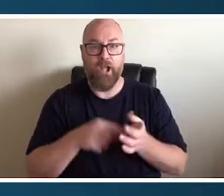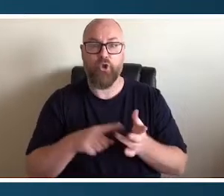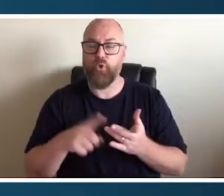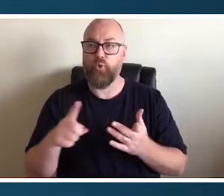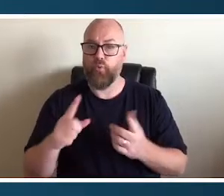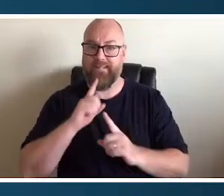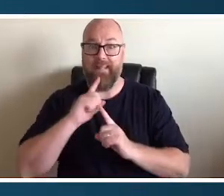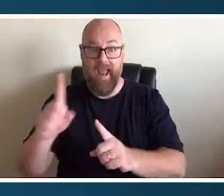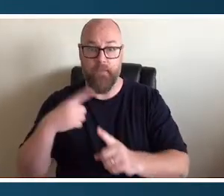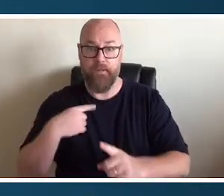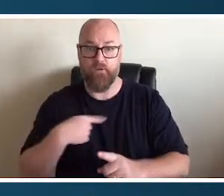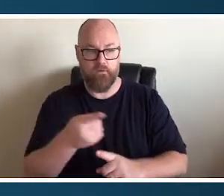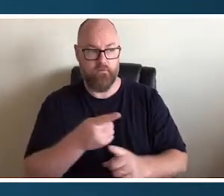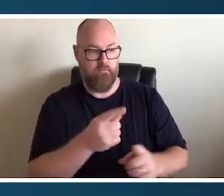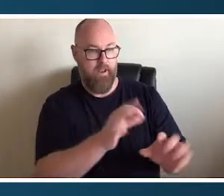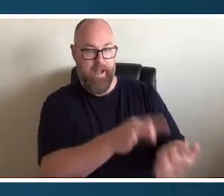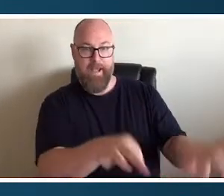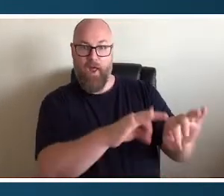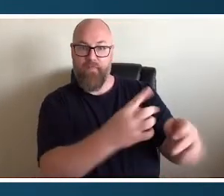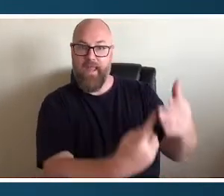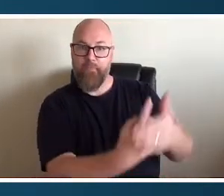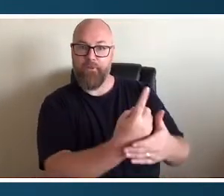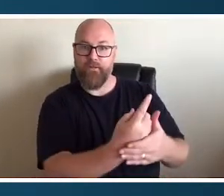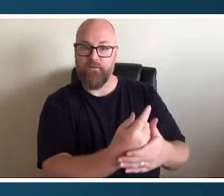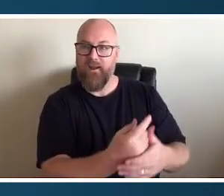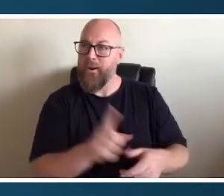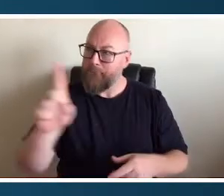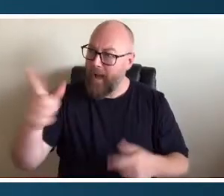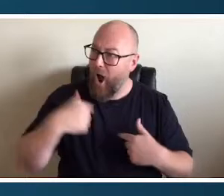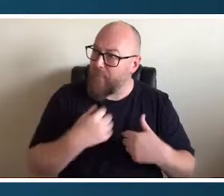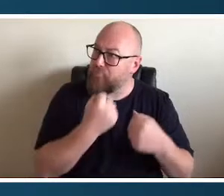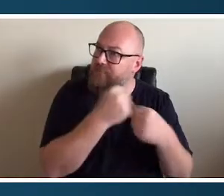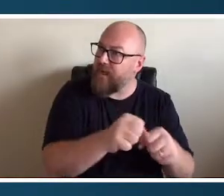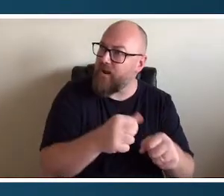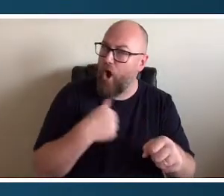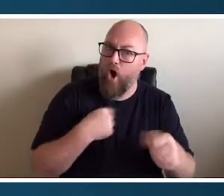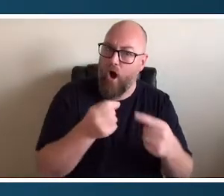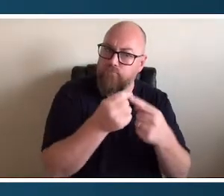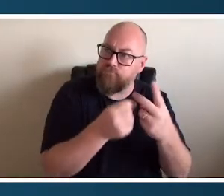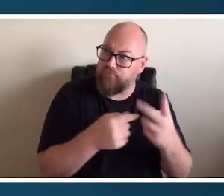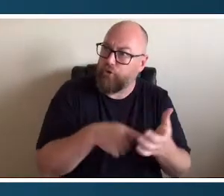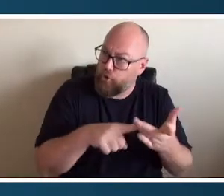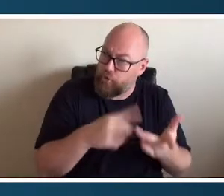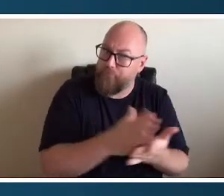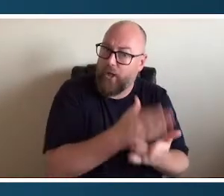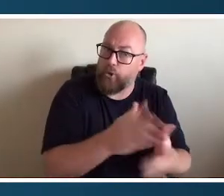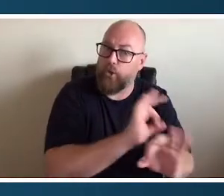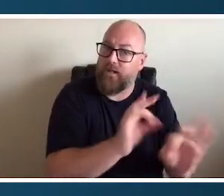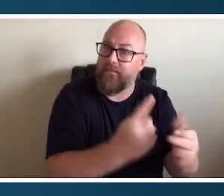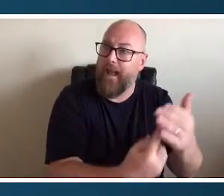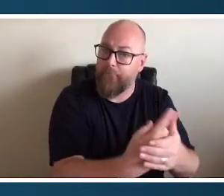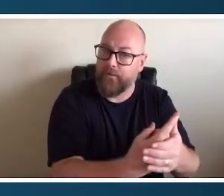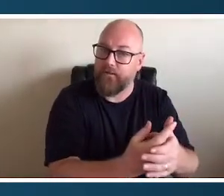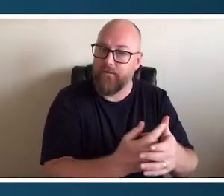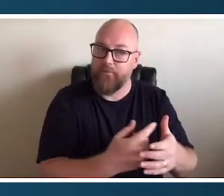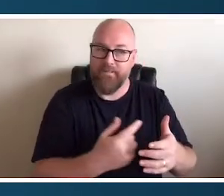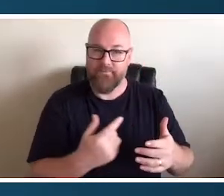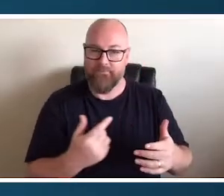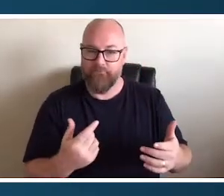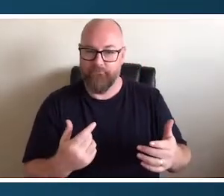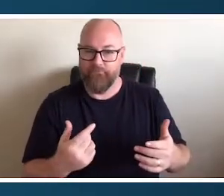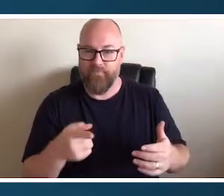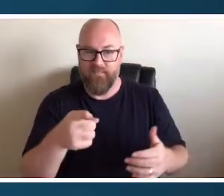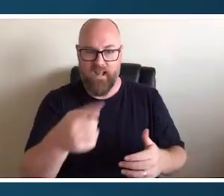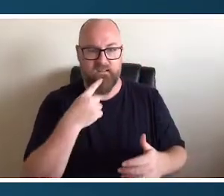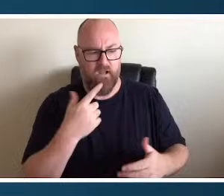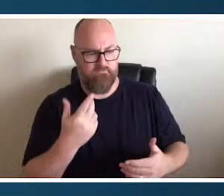that with COVID. The fact that, we are all getting COVID today, but we are not dying. So why do we need to continue